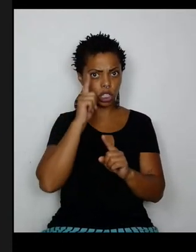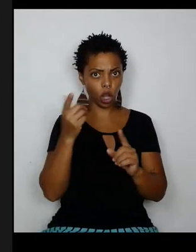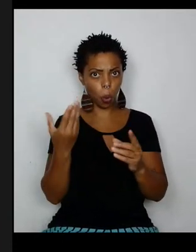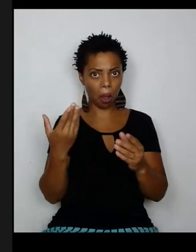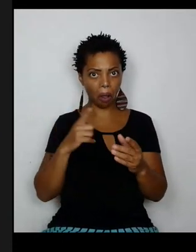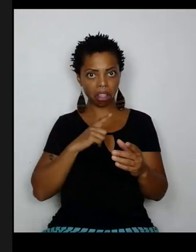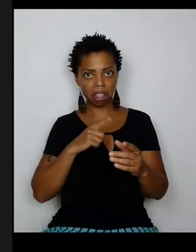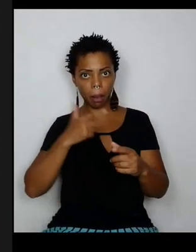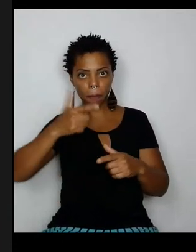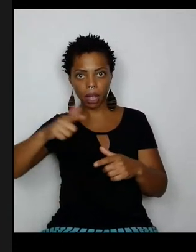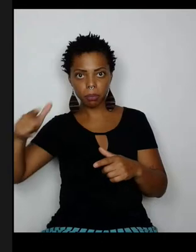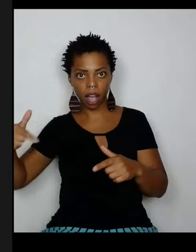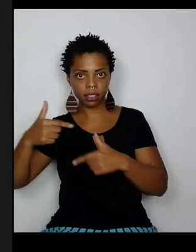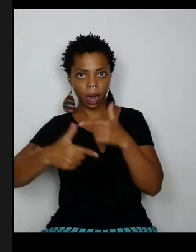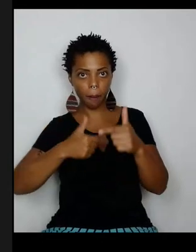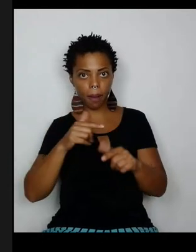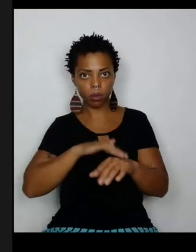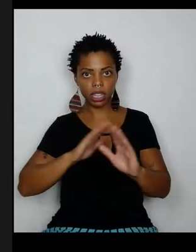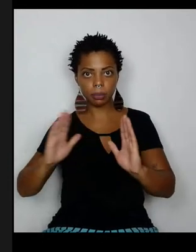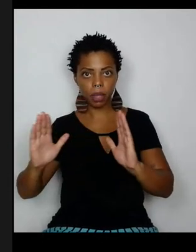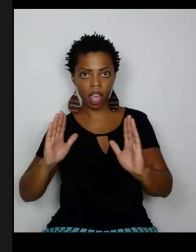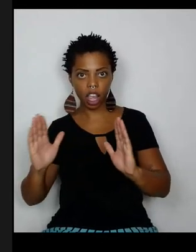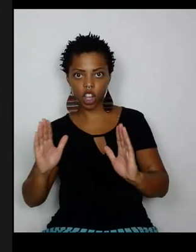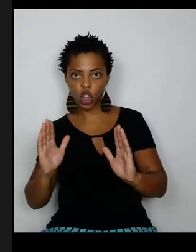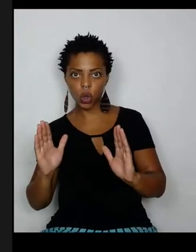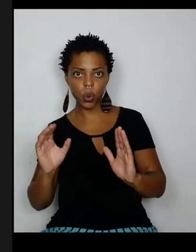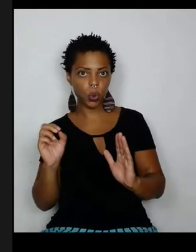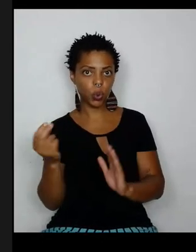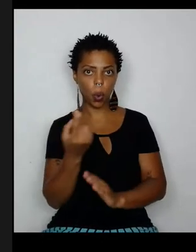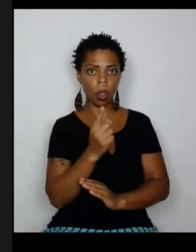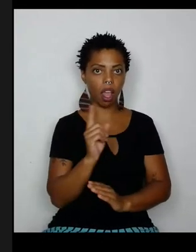little closer together